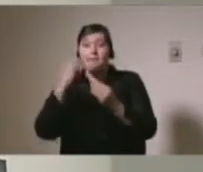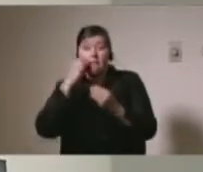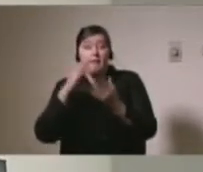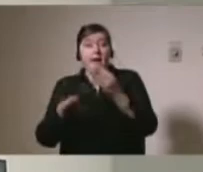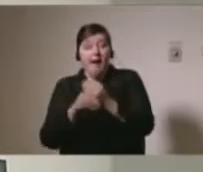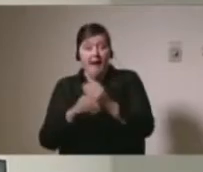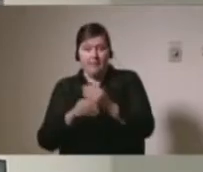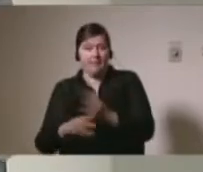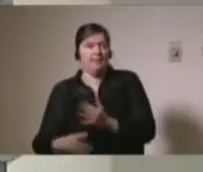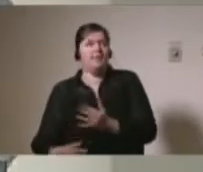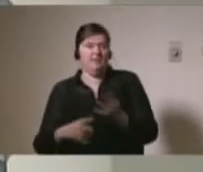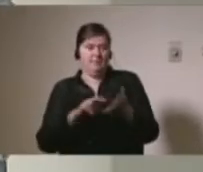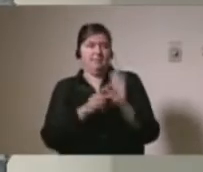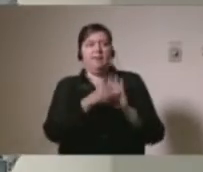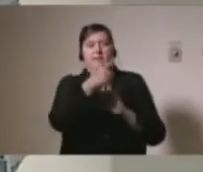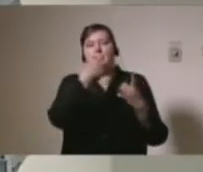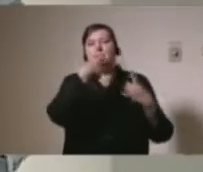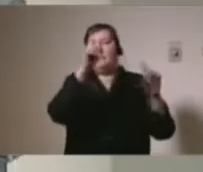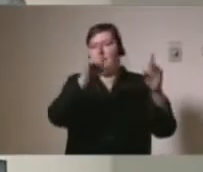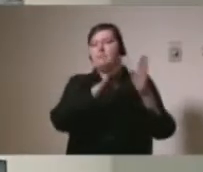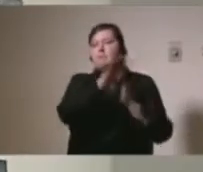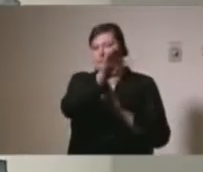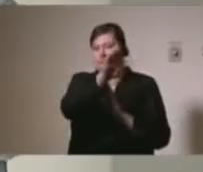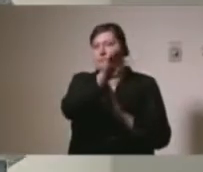Now, the second part of my presentation, please.